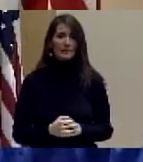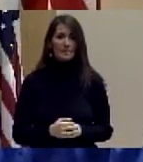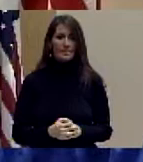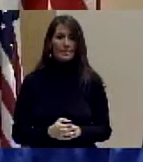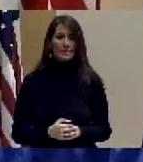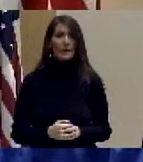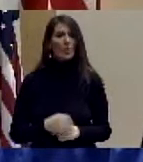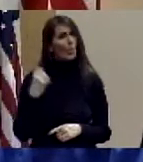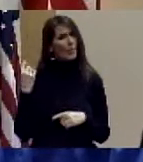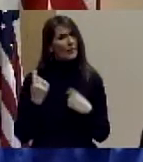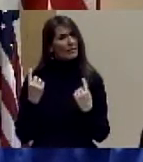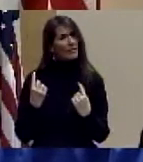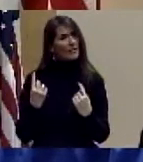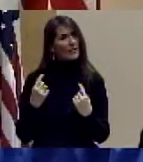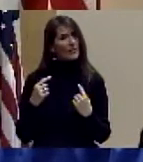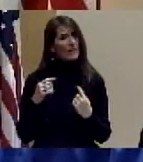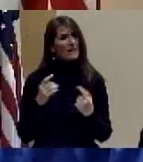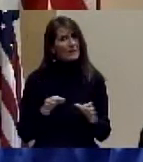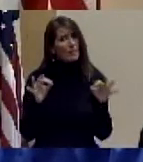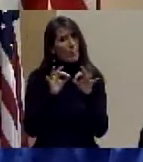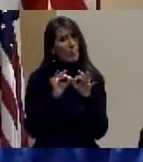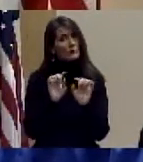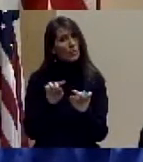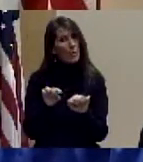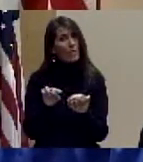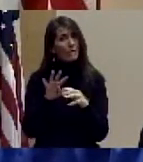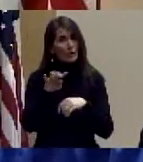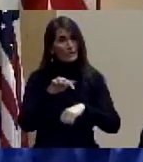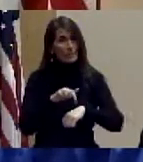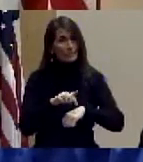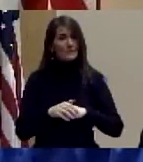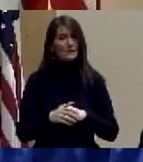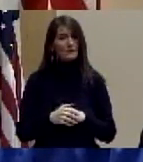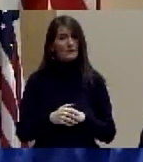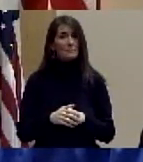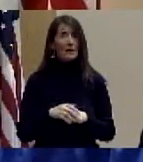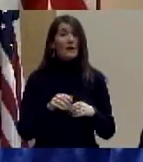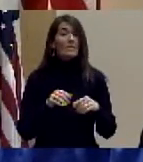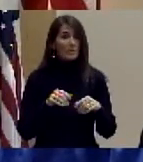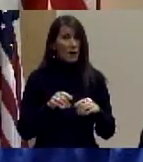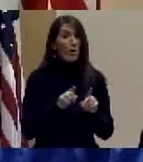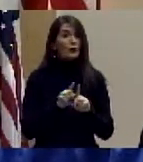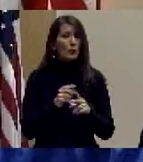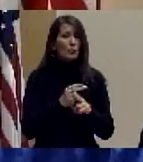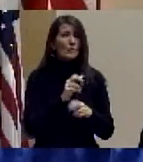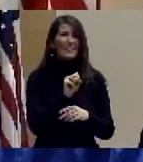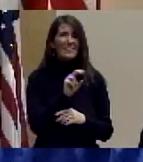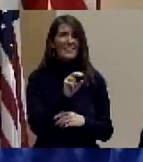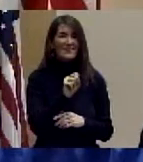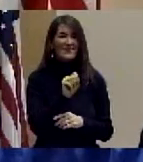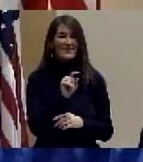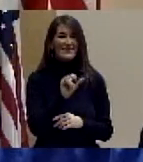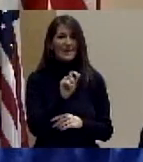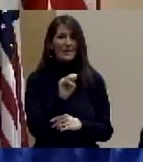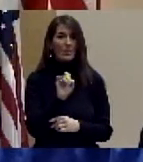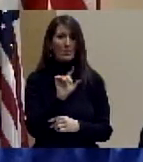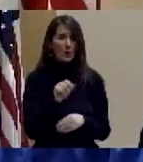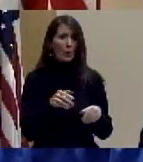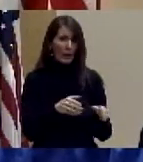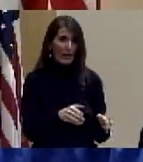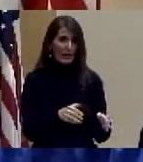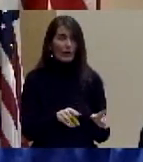We think it's important, and we think it's important to do so in a sustainable way. We also think it's important to conduct lawn and garden debris